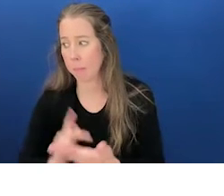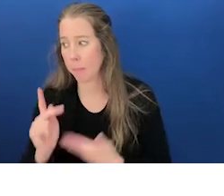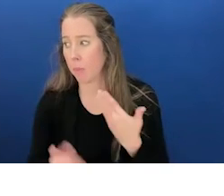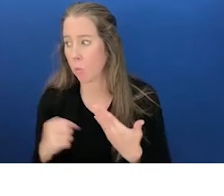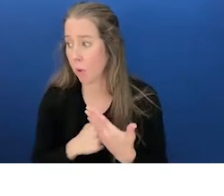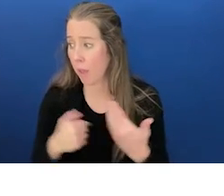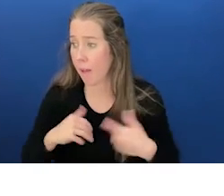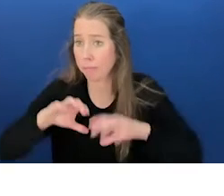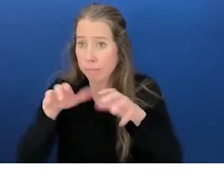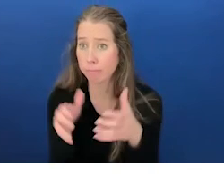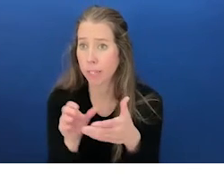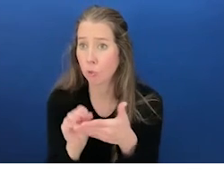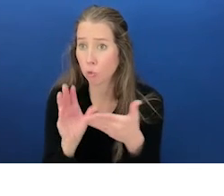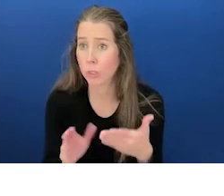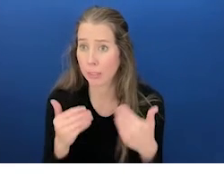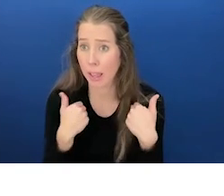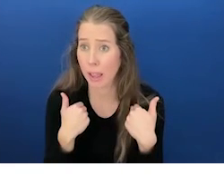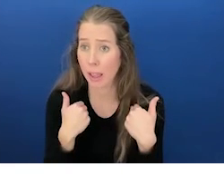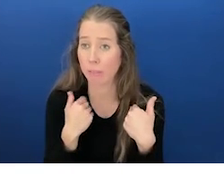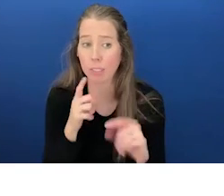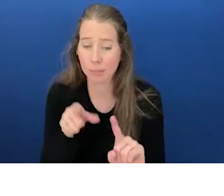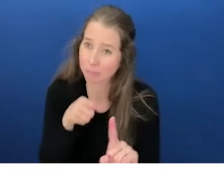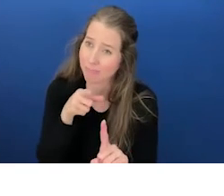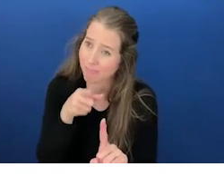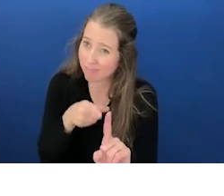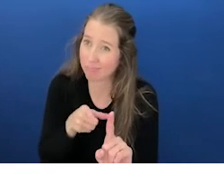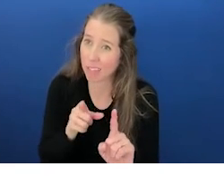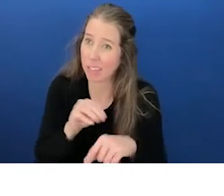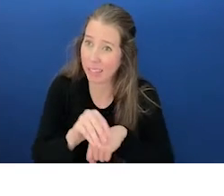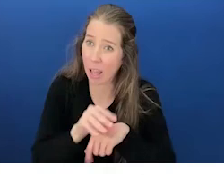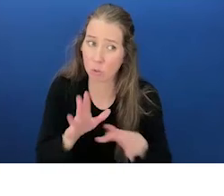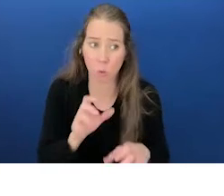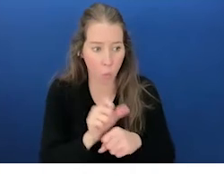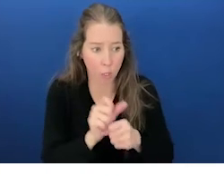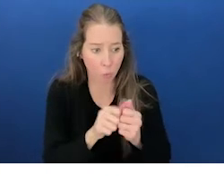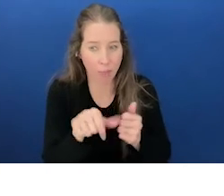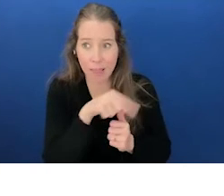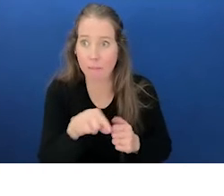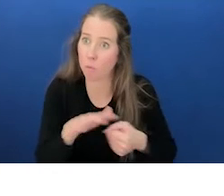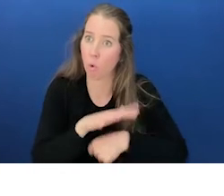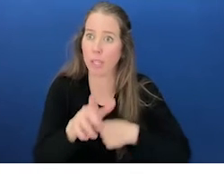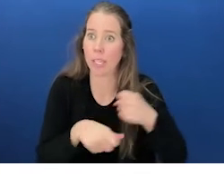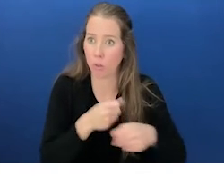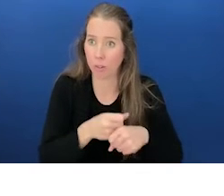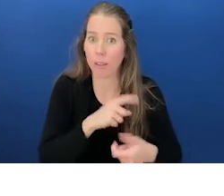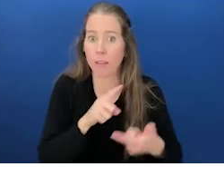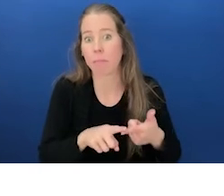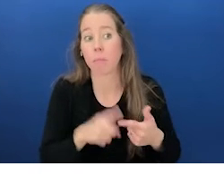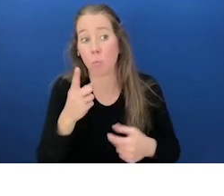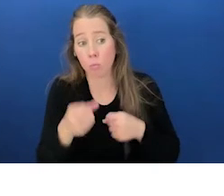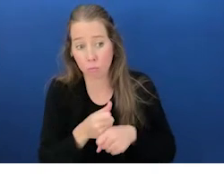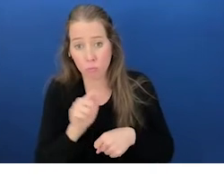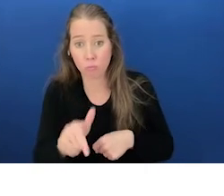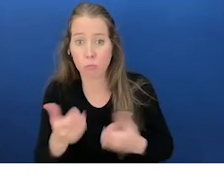of students that has a designated counselor that works with them for a whole year. And then after the year, then we still follow up with them.